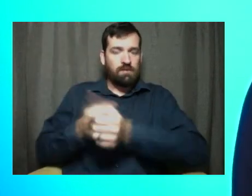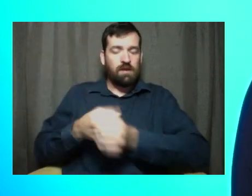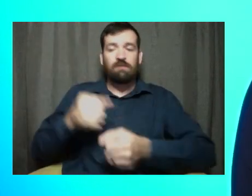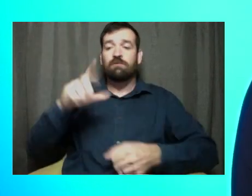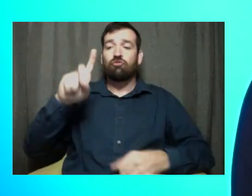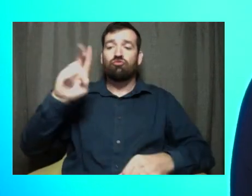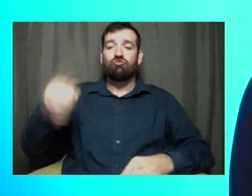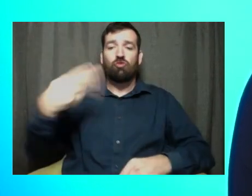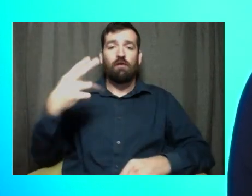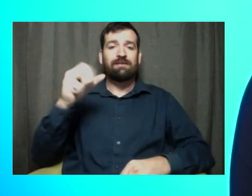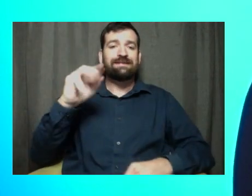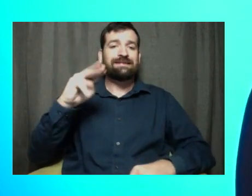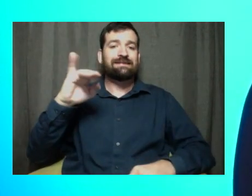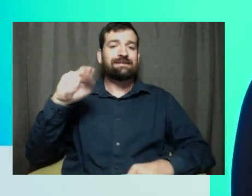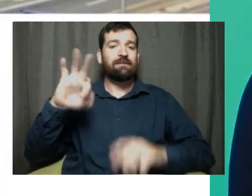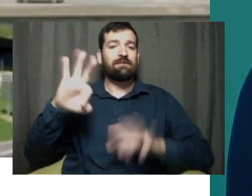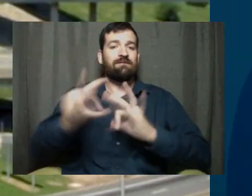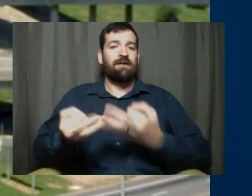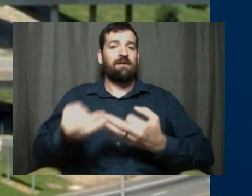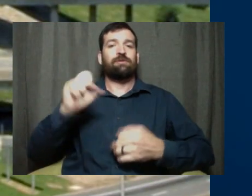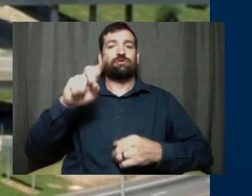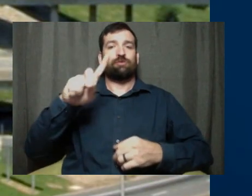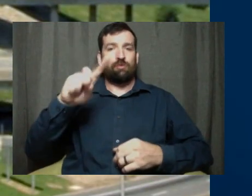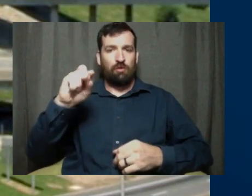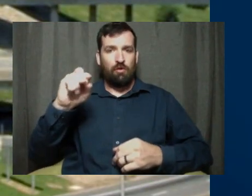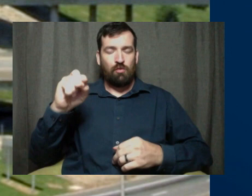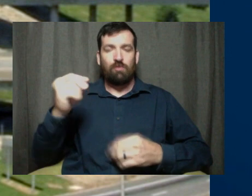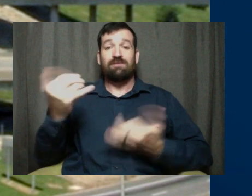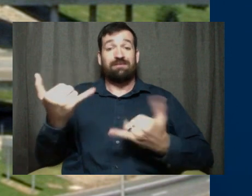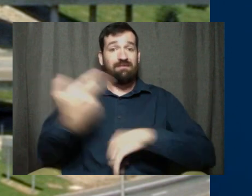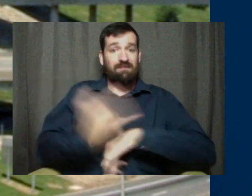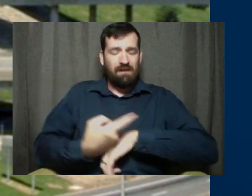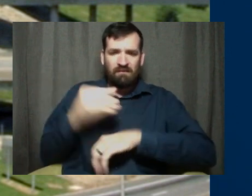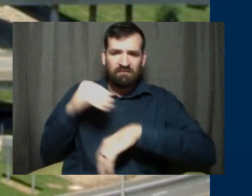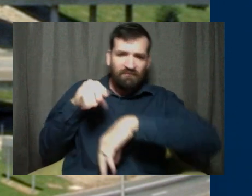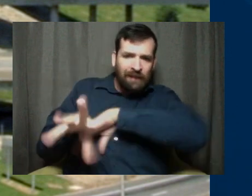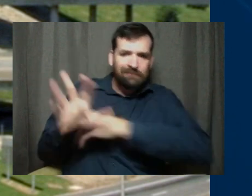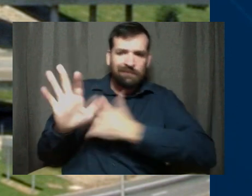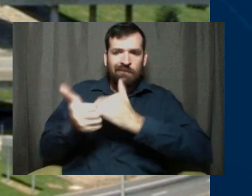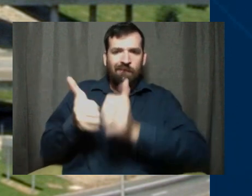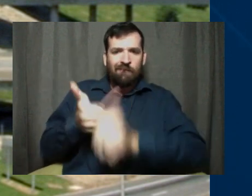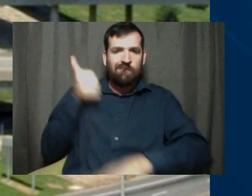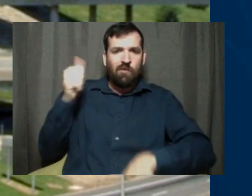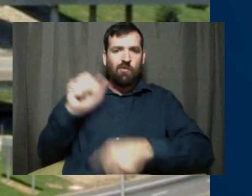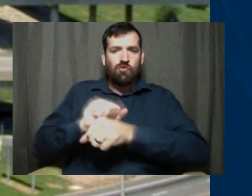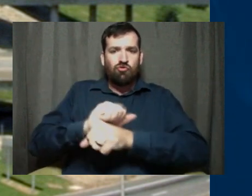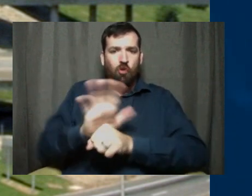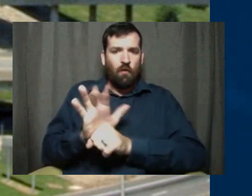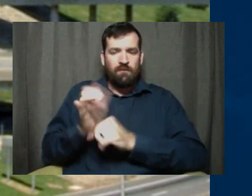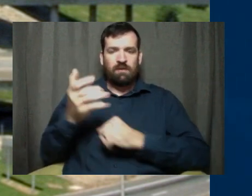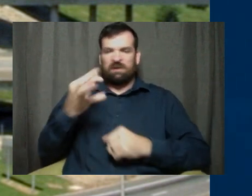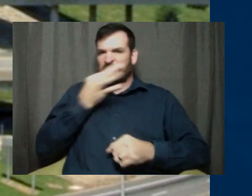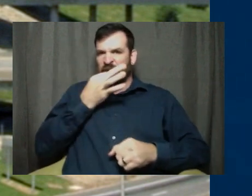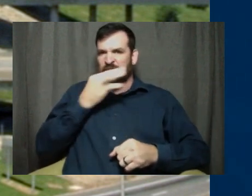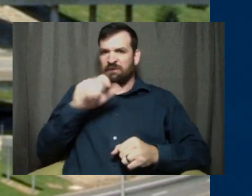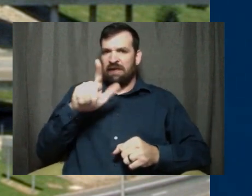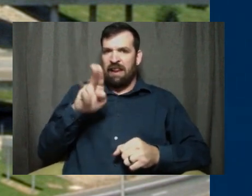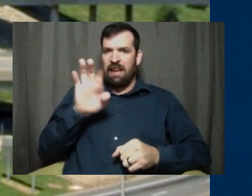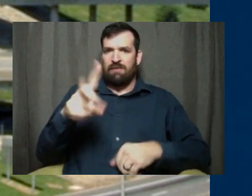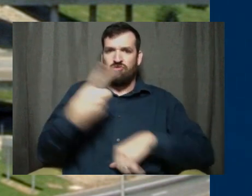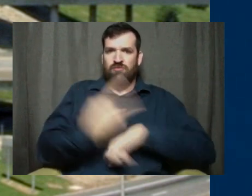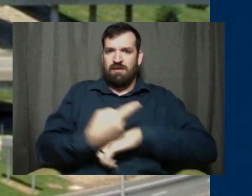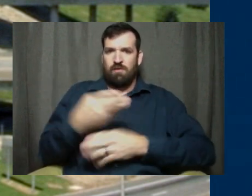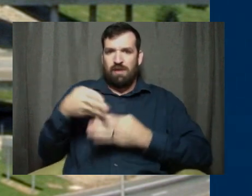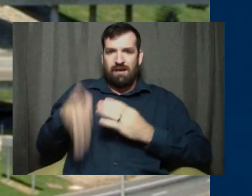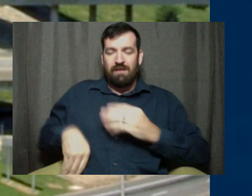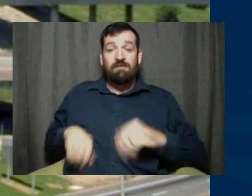Family Broadcast Studio. Coming up today, advice on avoiding COVID this Labor Day weekend. 34 tests Kansas newborns